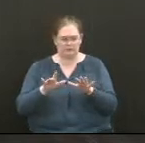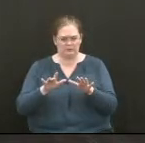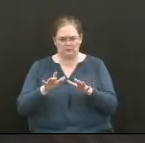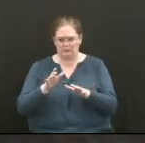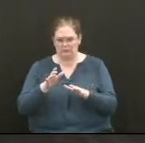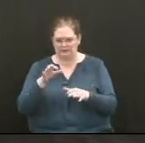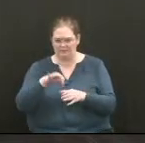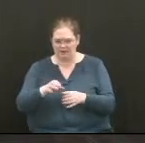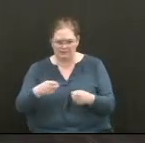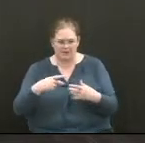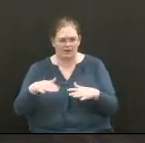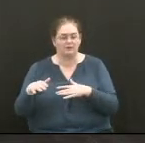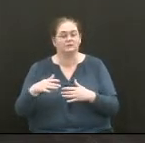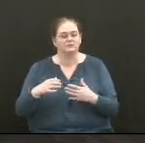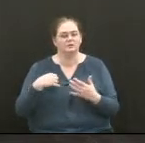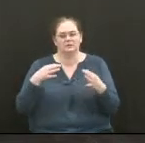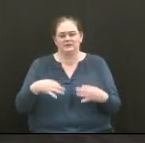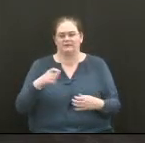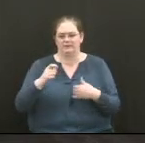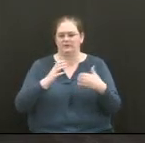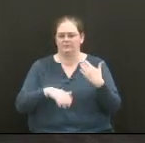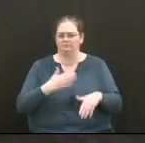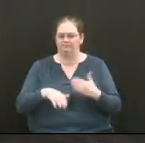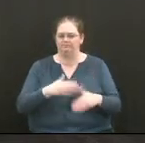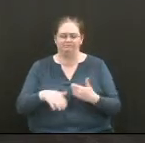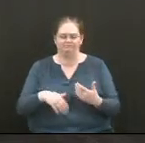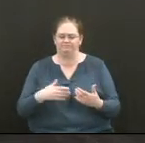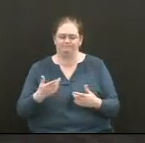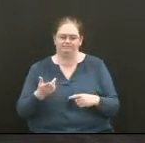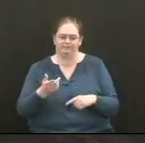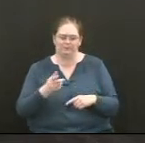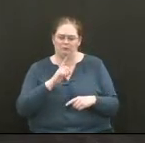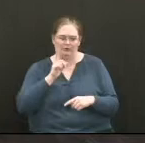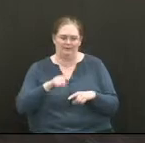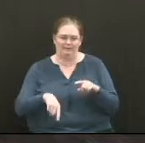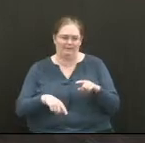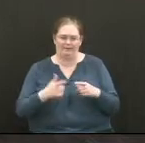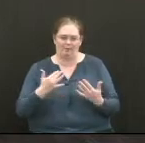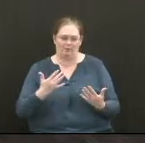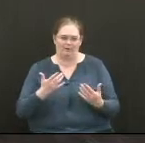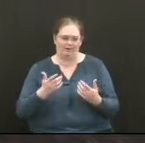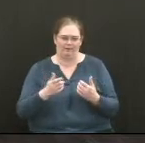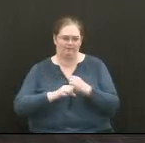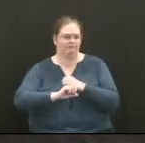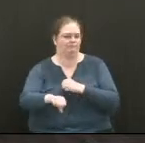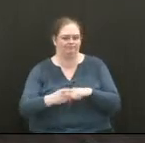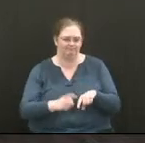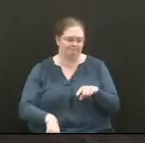here. And so we definitely need to move on this. We really can't wait any longer.